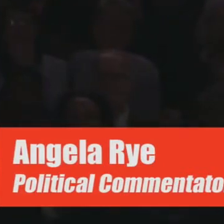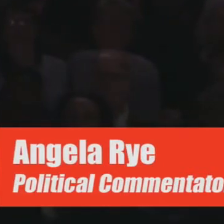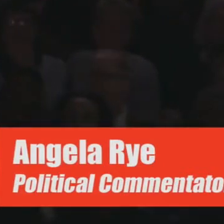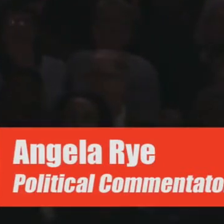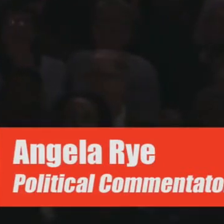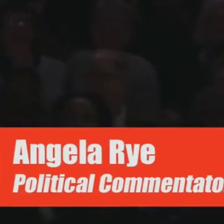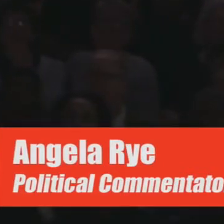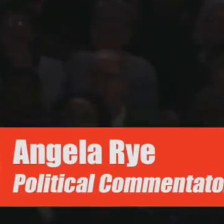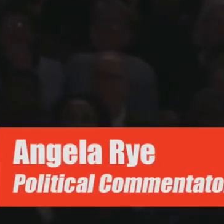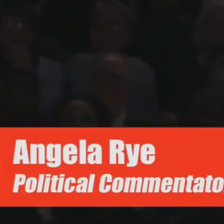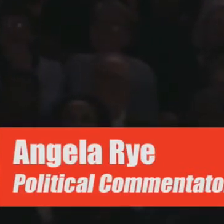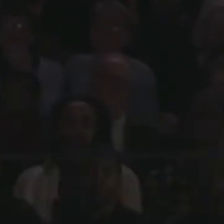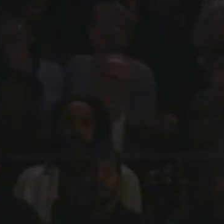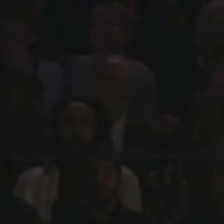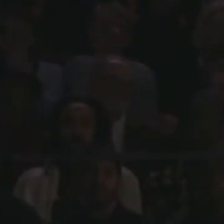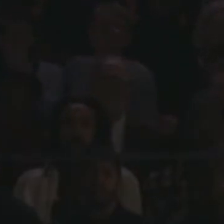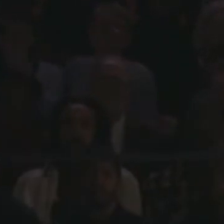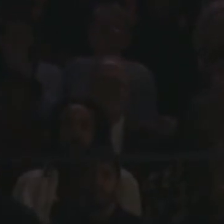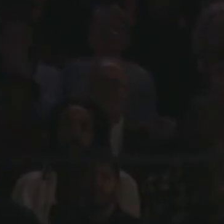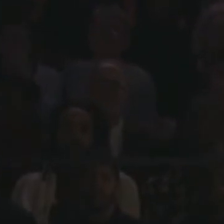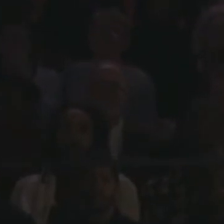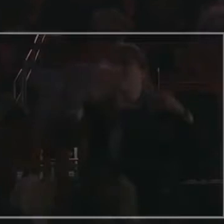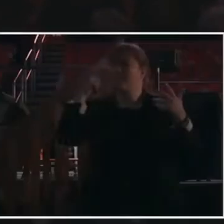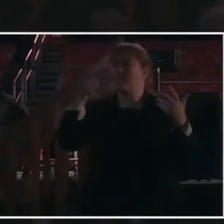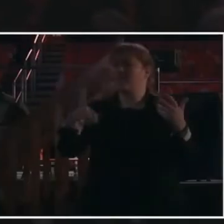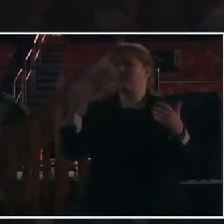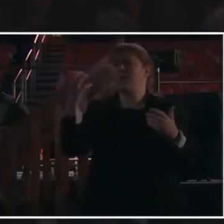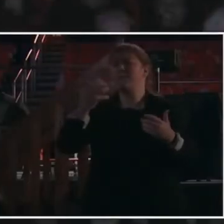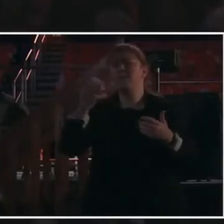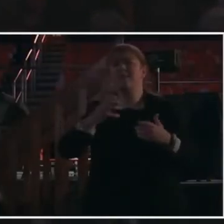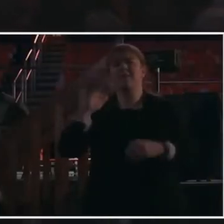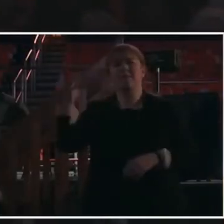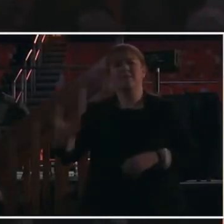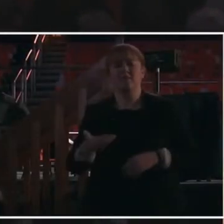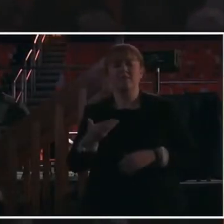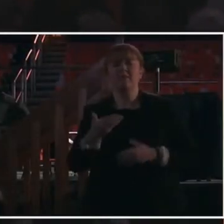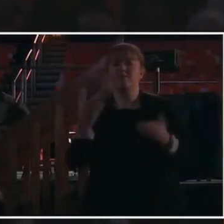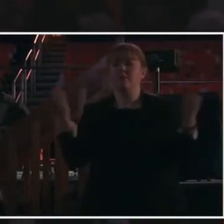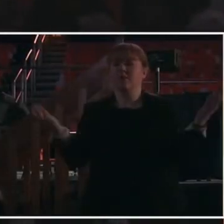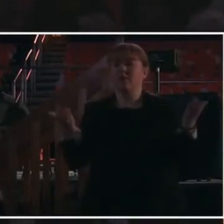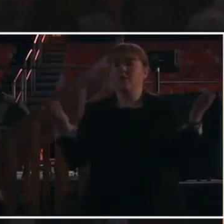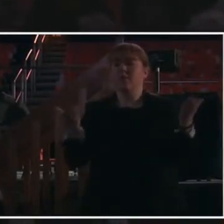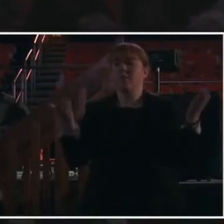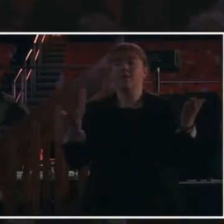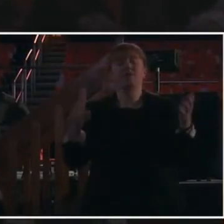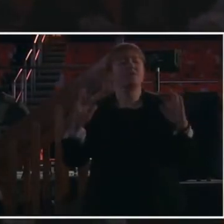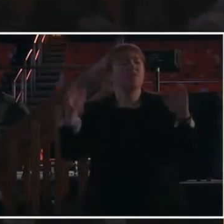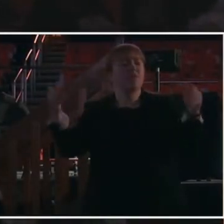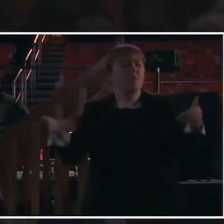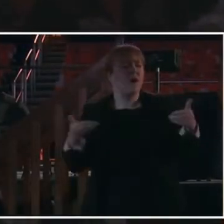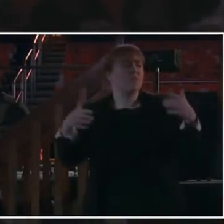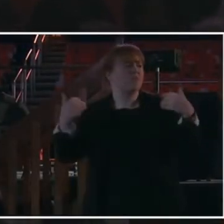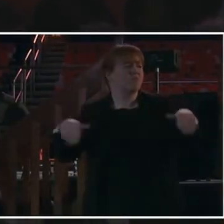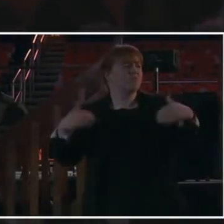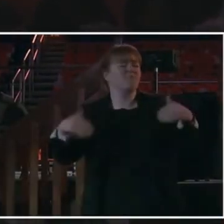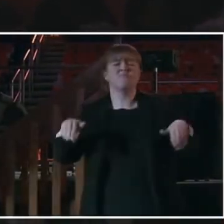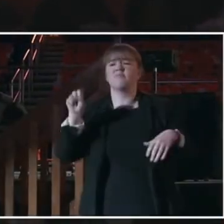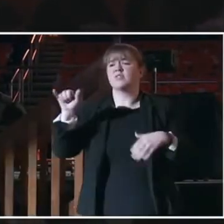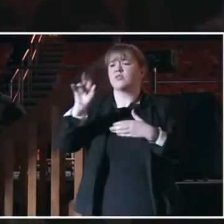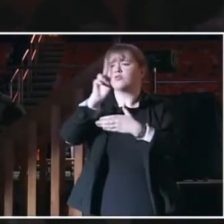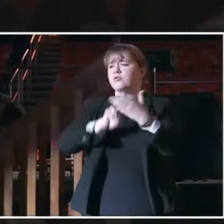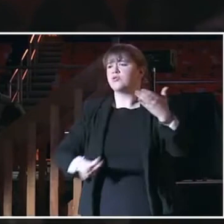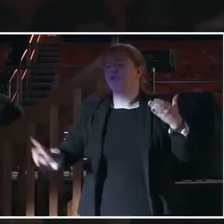so very, very much for this amazing invitation. To be welcomed so warmly by the Syracuse